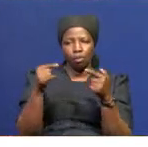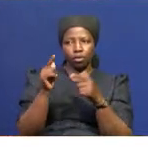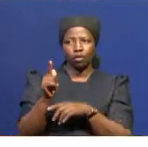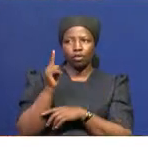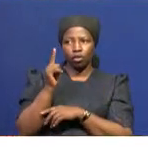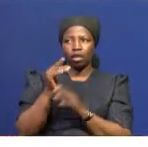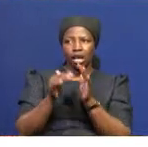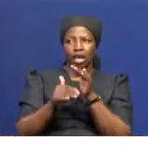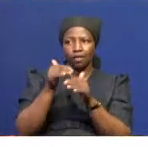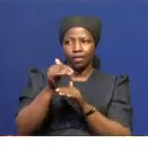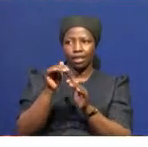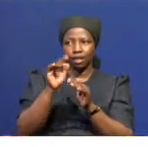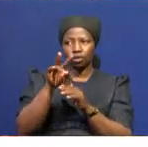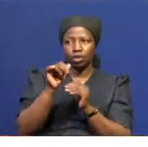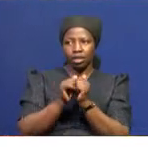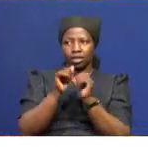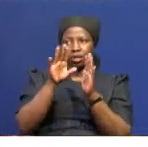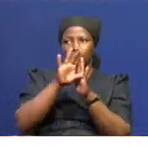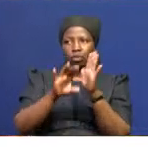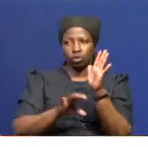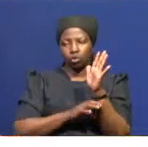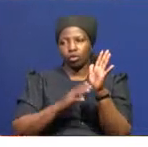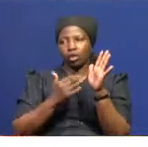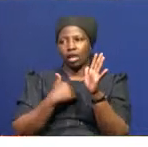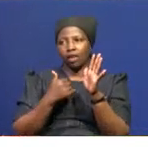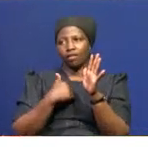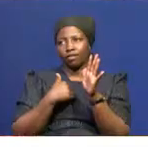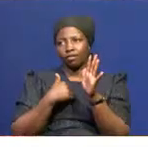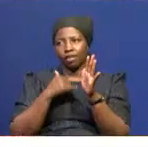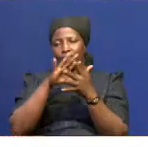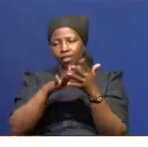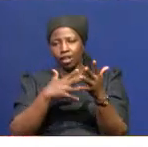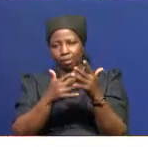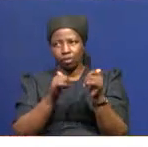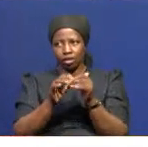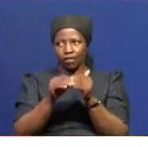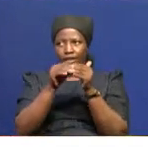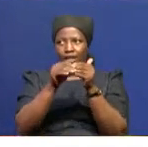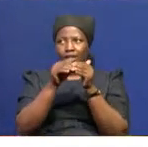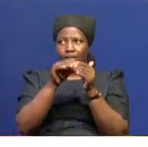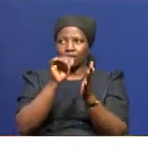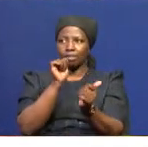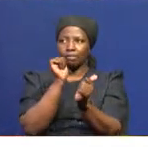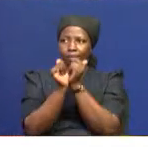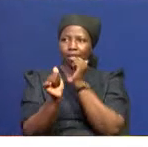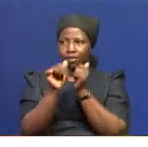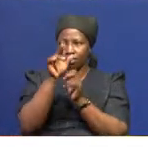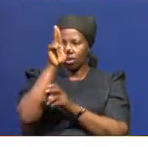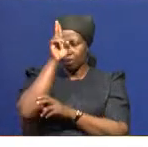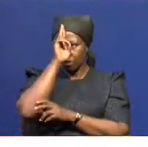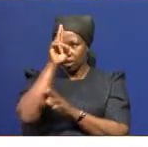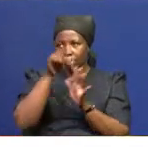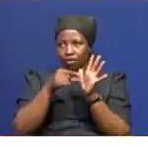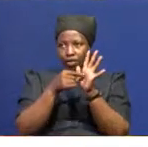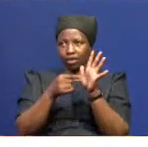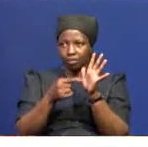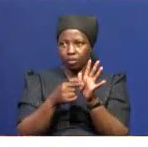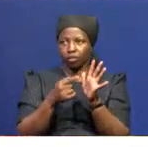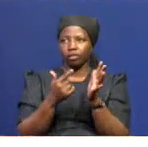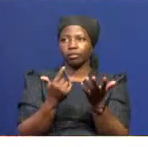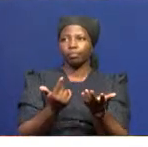Constitution, we have had remarkable accountability framework that have led to the punishment of police officers, such as in